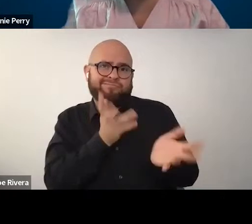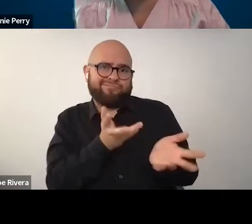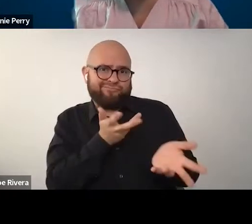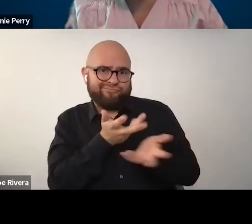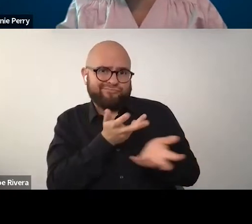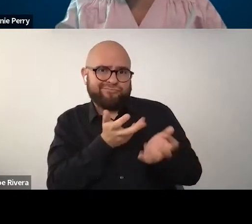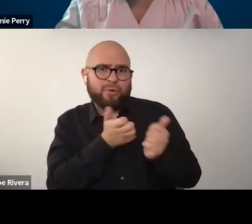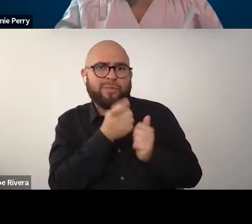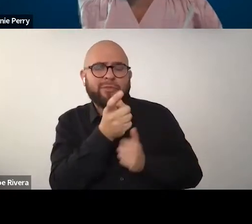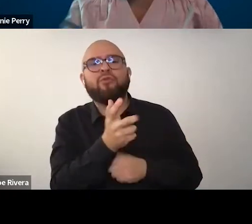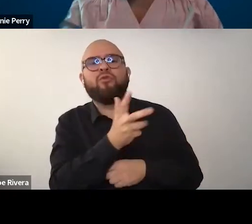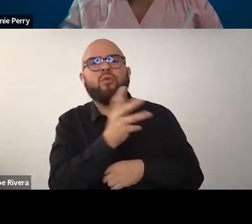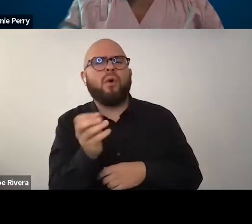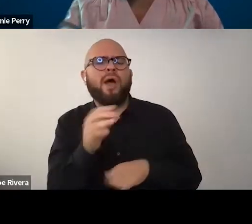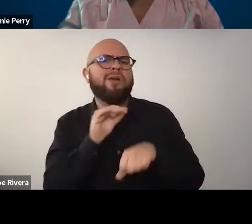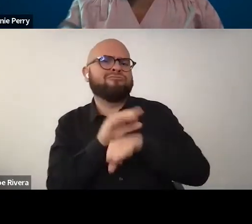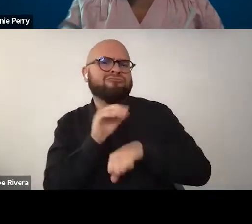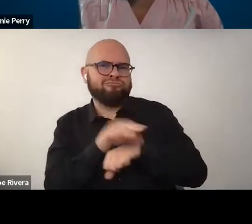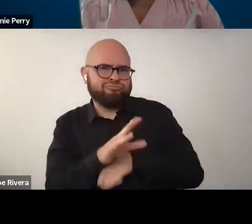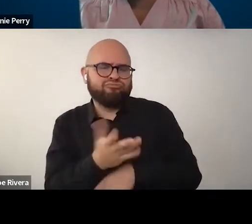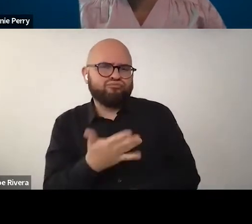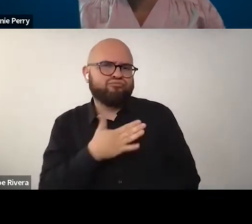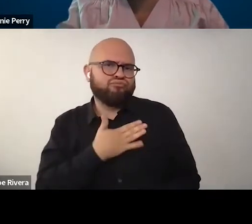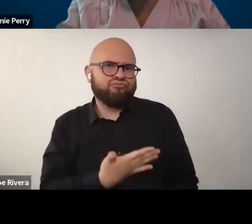insight regarding that.